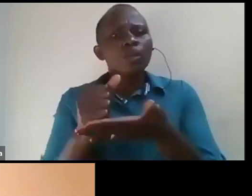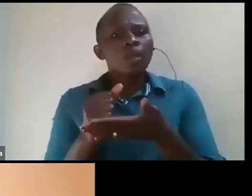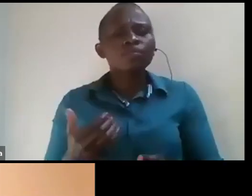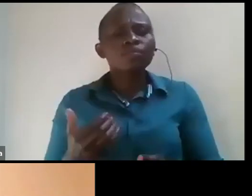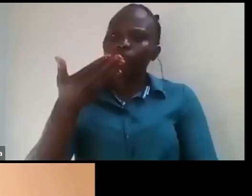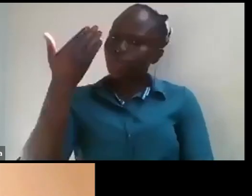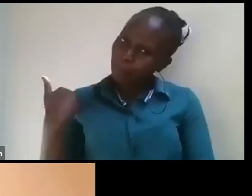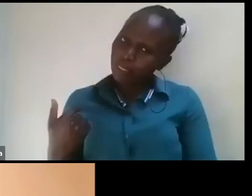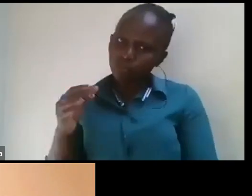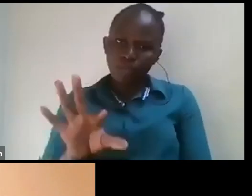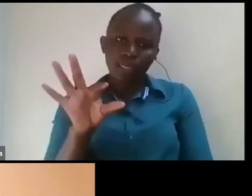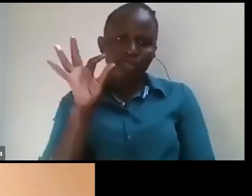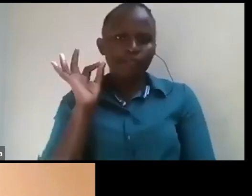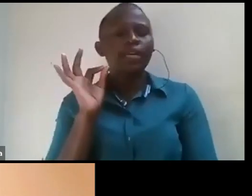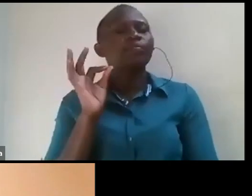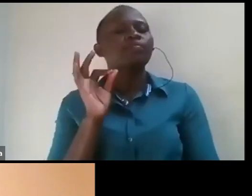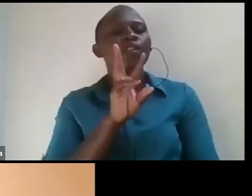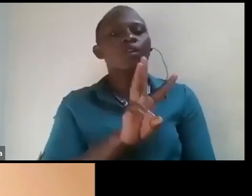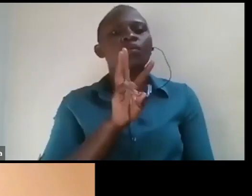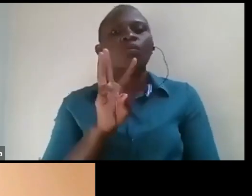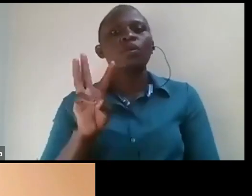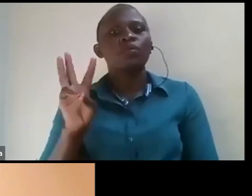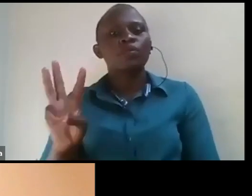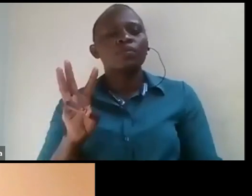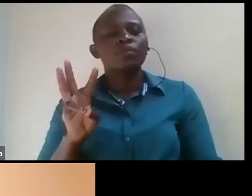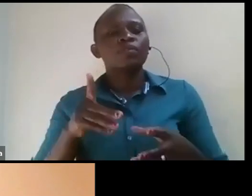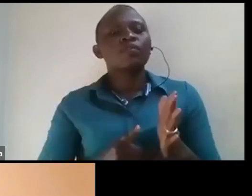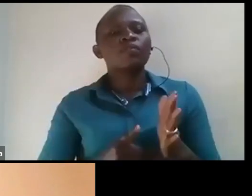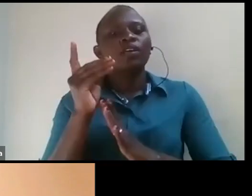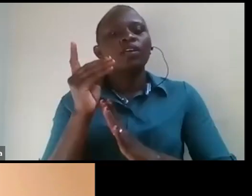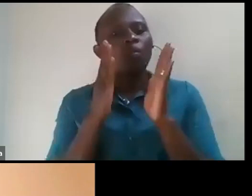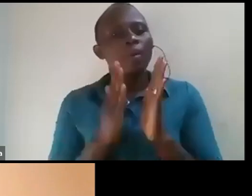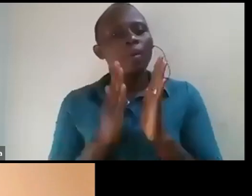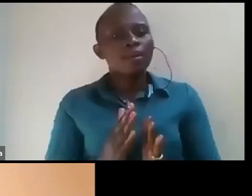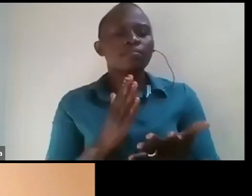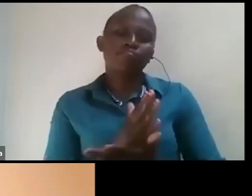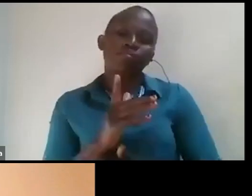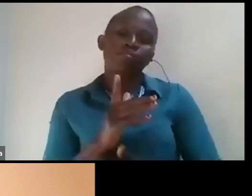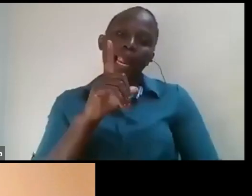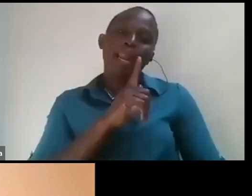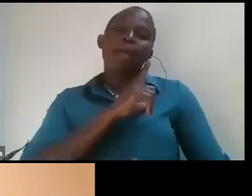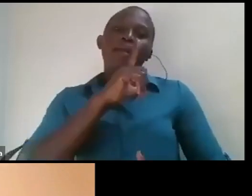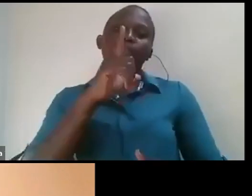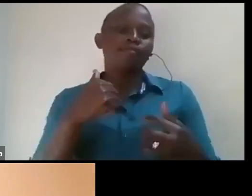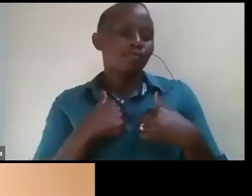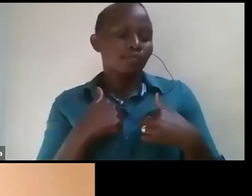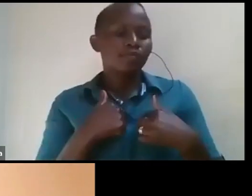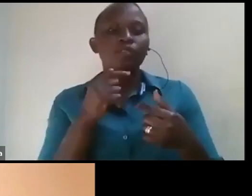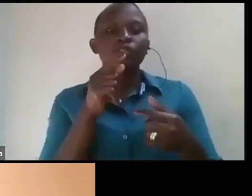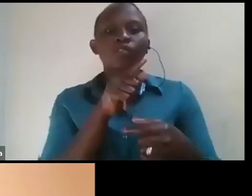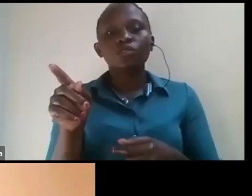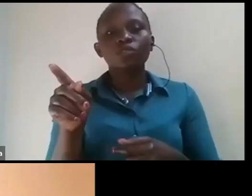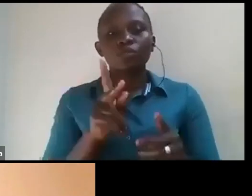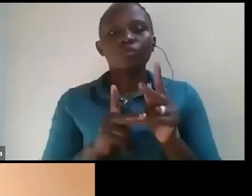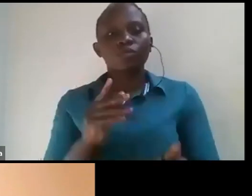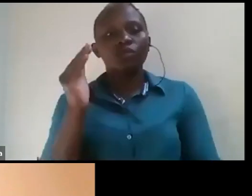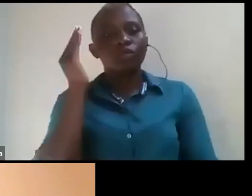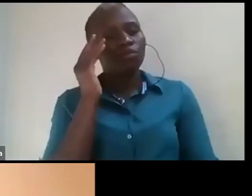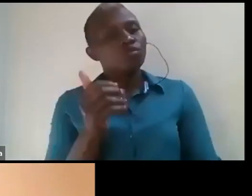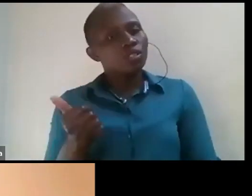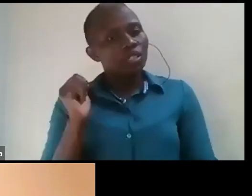a web developer. Luckily for me, those individuals were very known to yourself, so we didn't end up